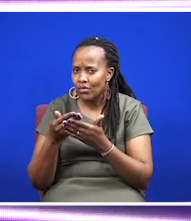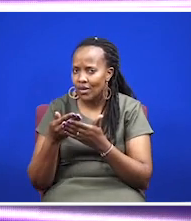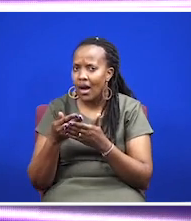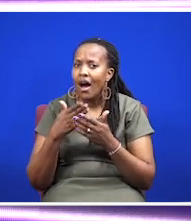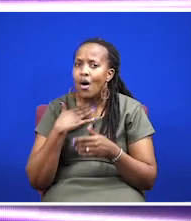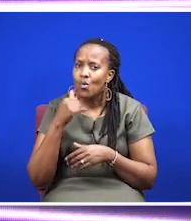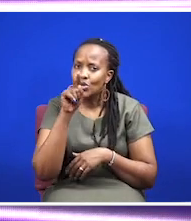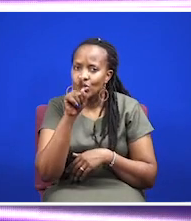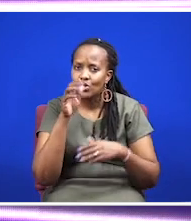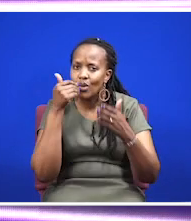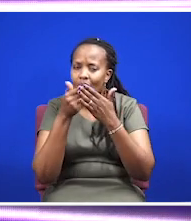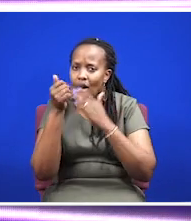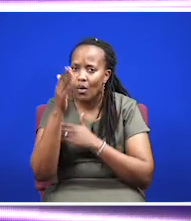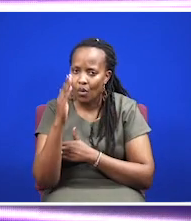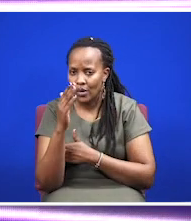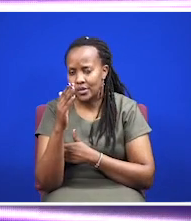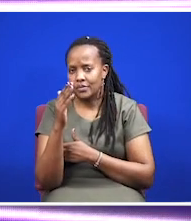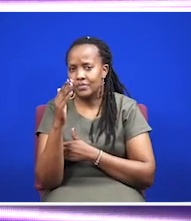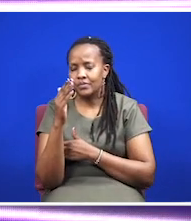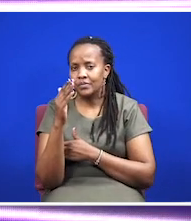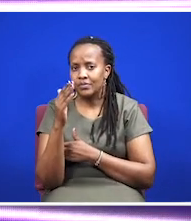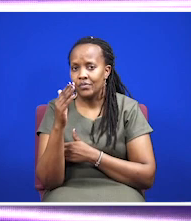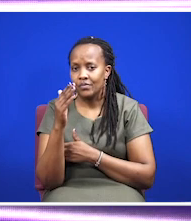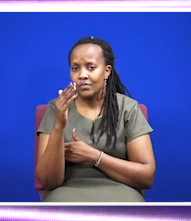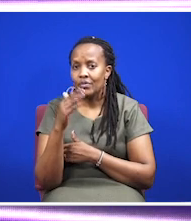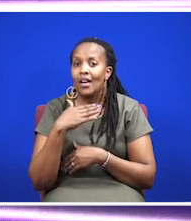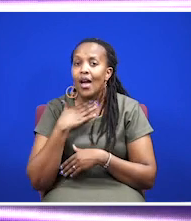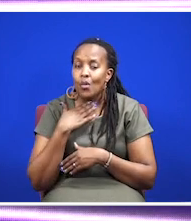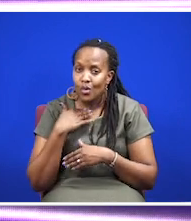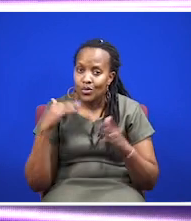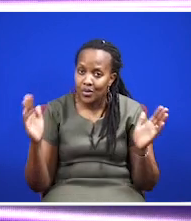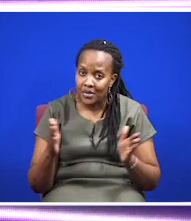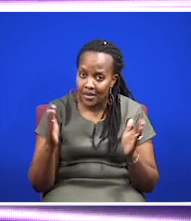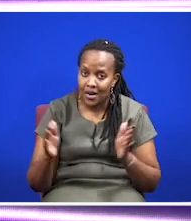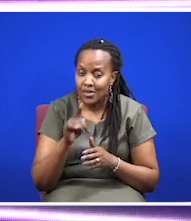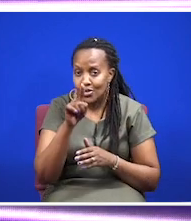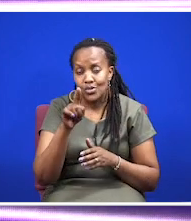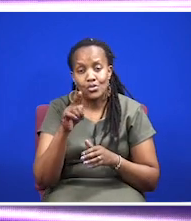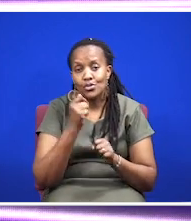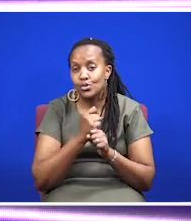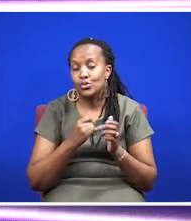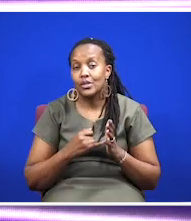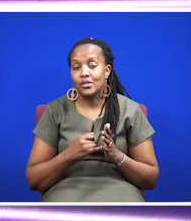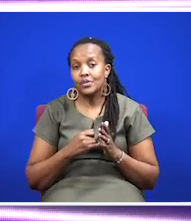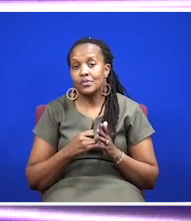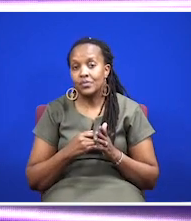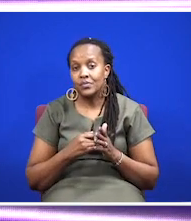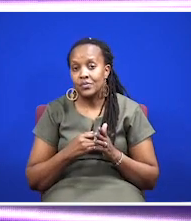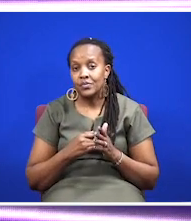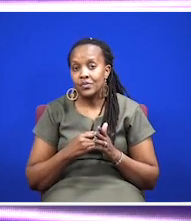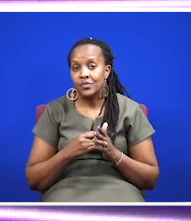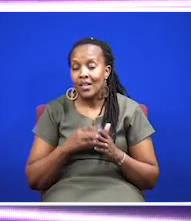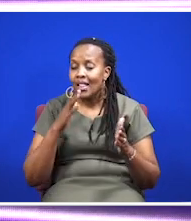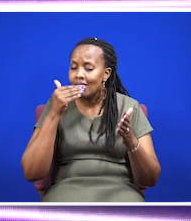God because I was in their space. I want to encourage you also to do the same. You see,